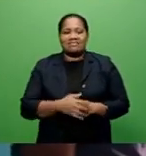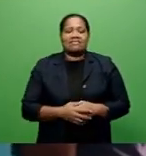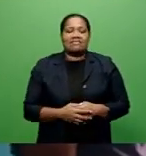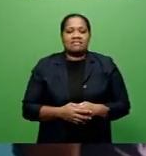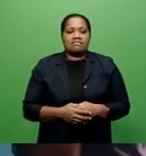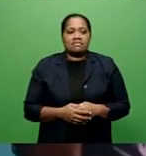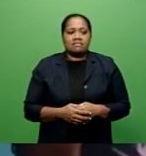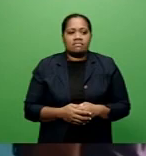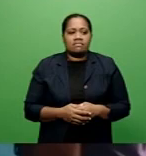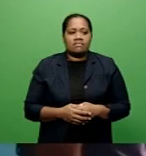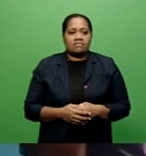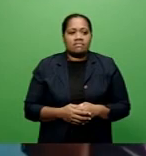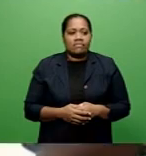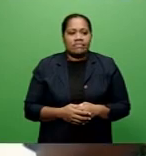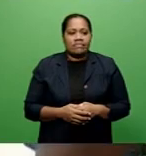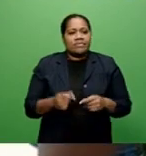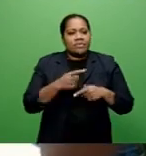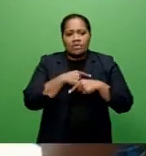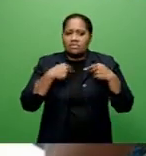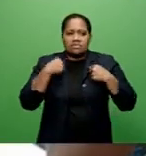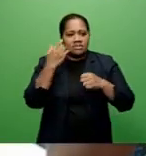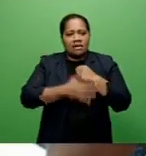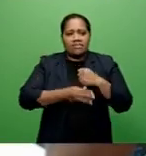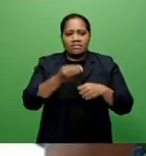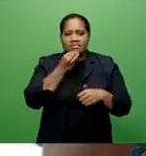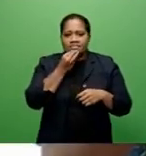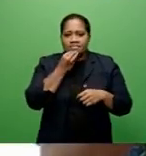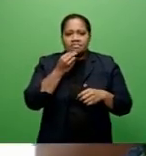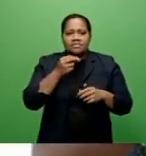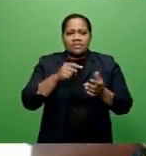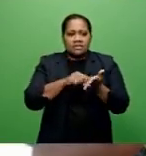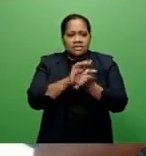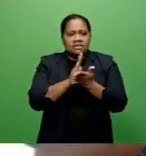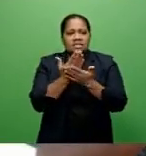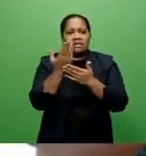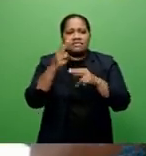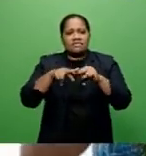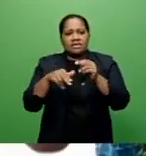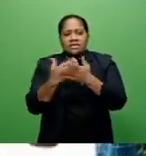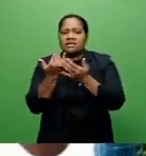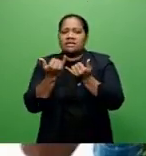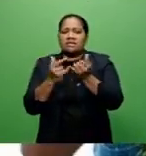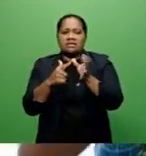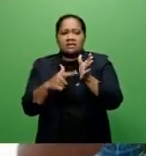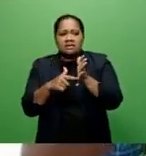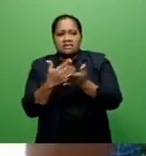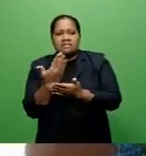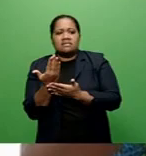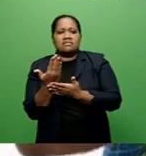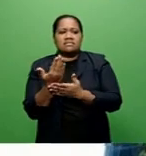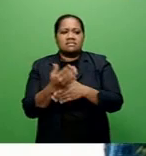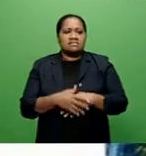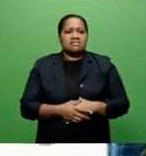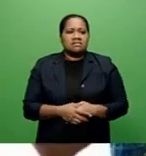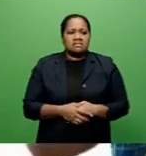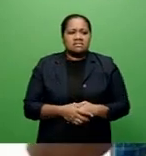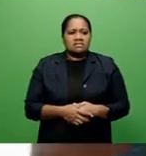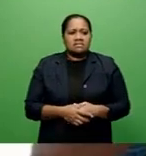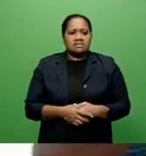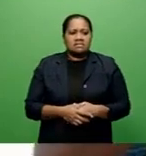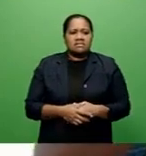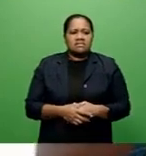We never sleep on Thursday, Friday, Saturday, no food. And the rain there, we get wet all